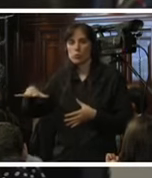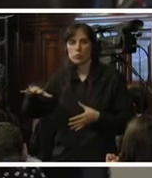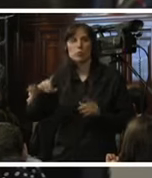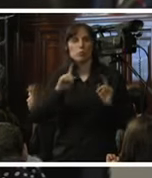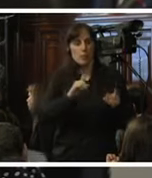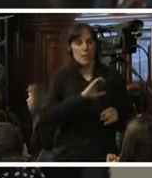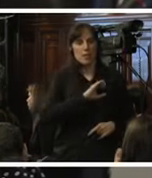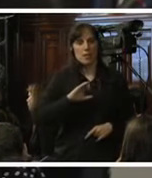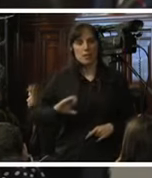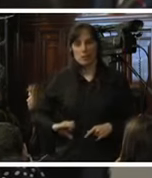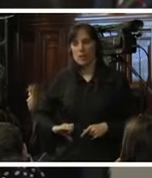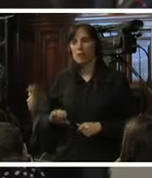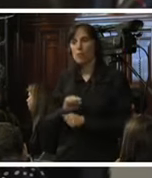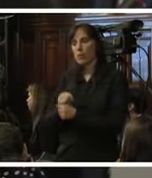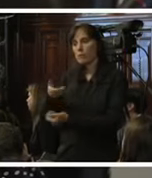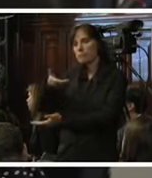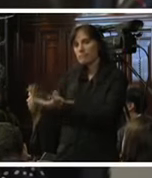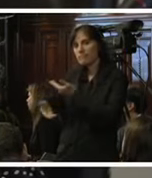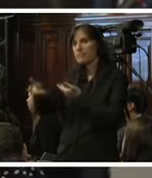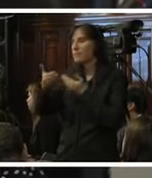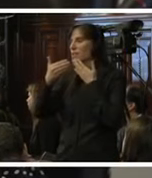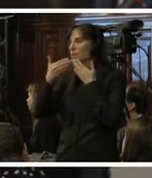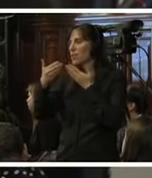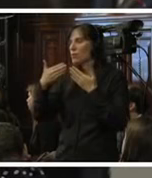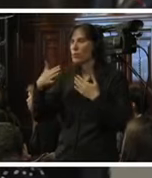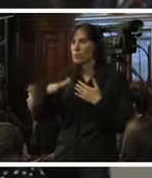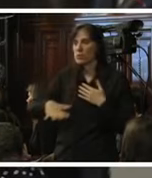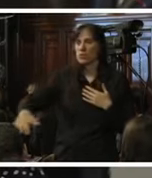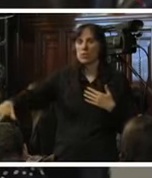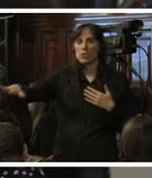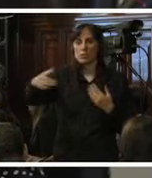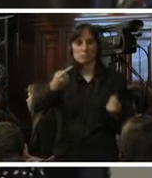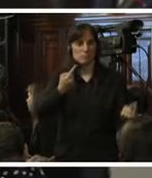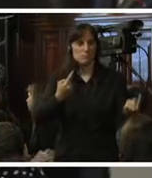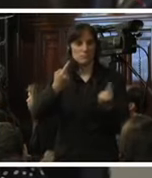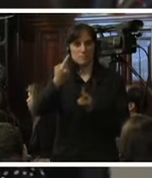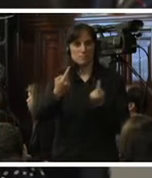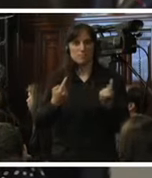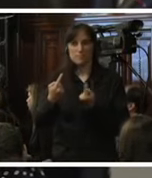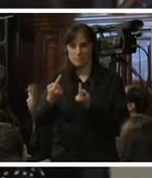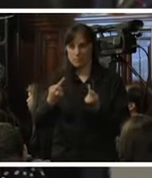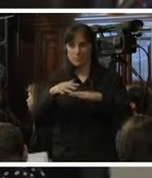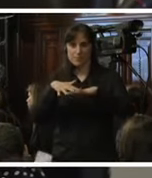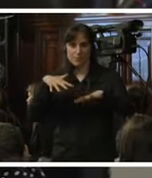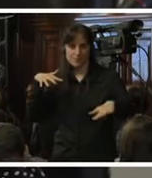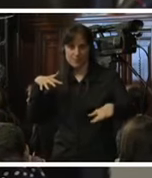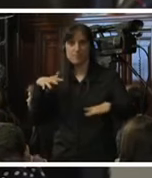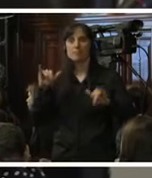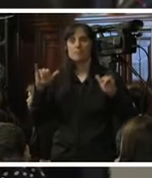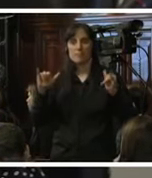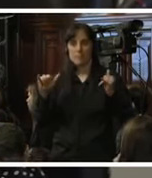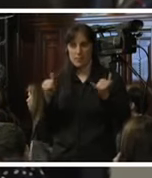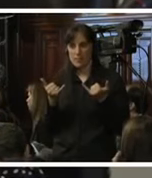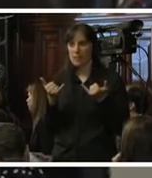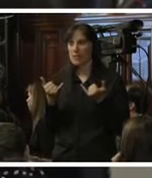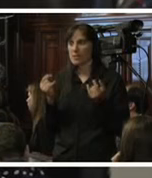I have to thank you all for being here today and to making your statements to us and